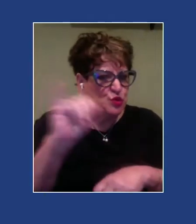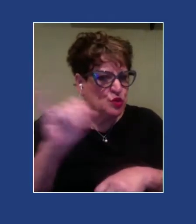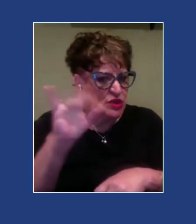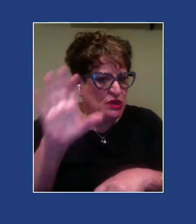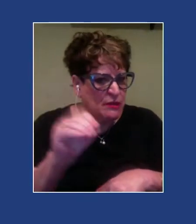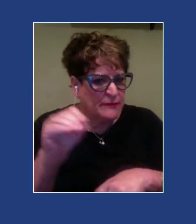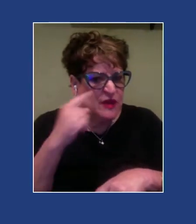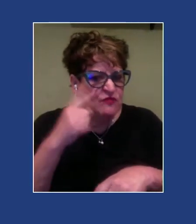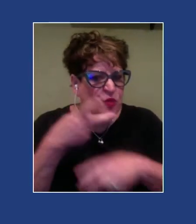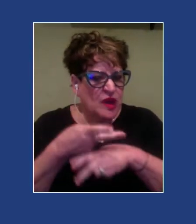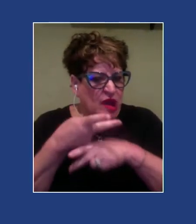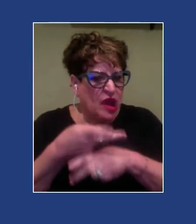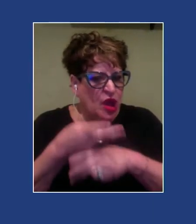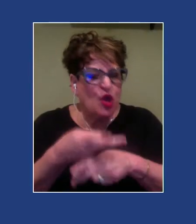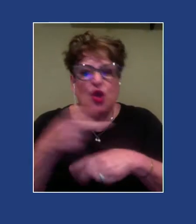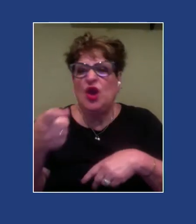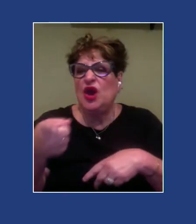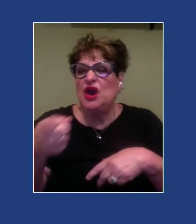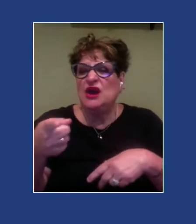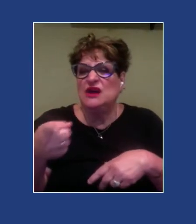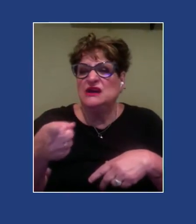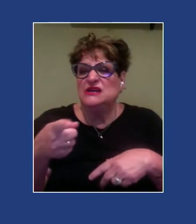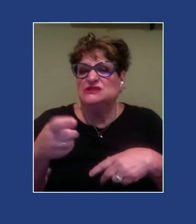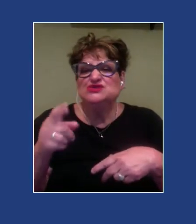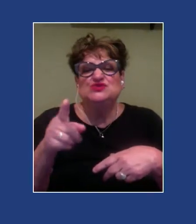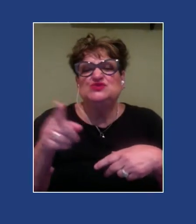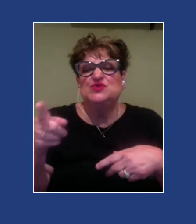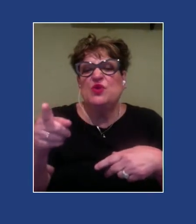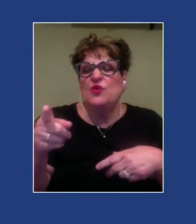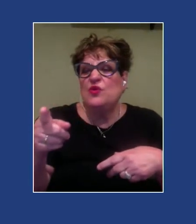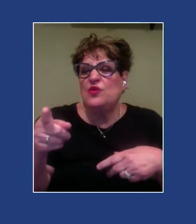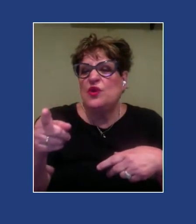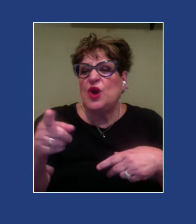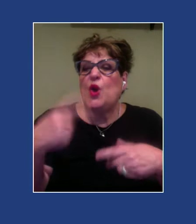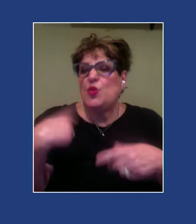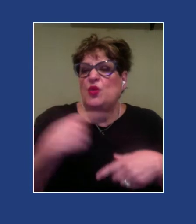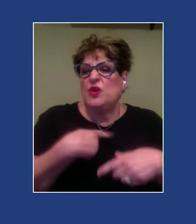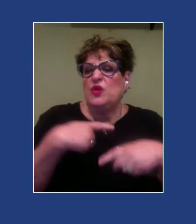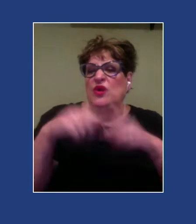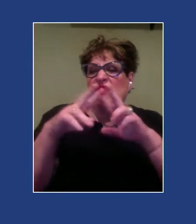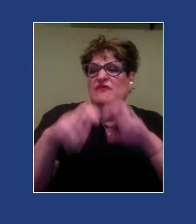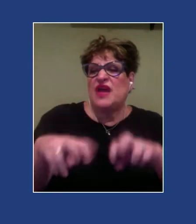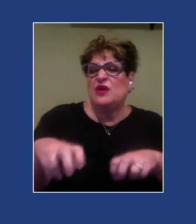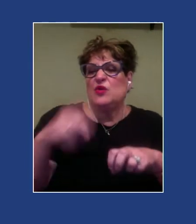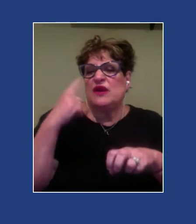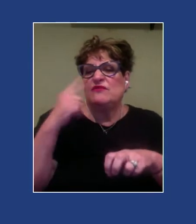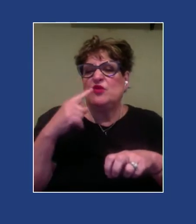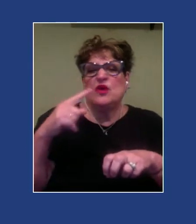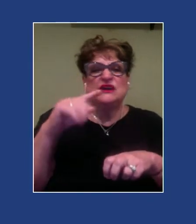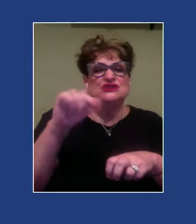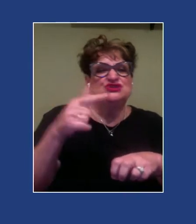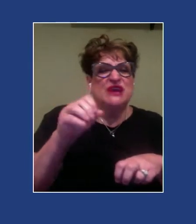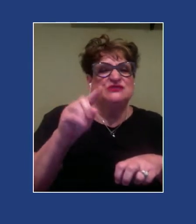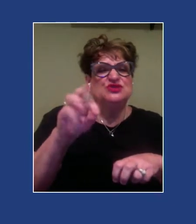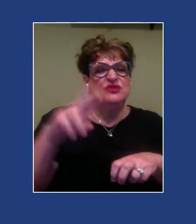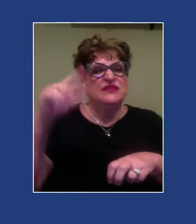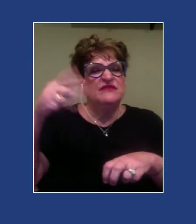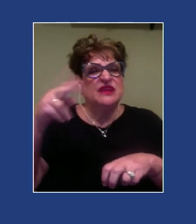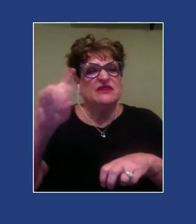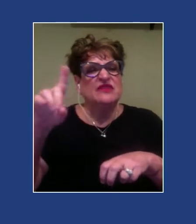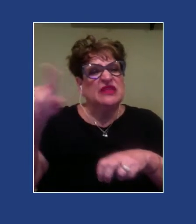I see patients who don't need to see me for longitudinal psychiatric care, but need an evaluation for gender-affirming surgery from a doctoral level mental health